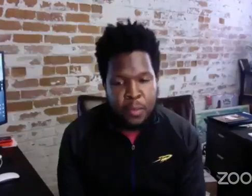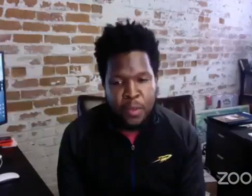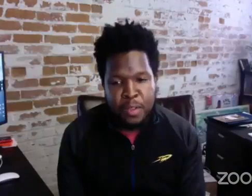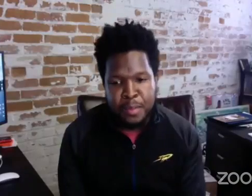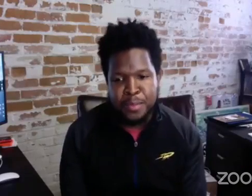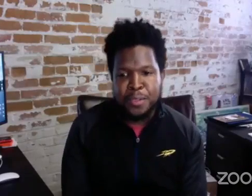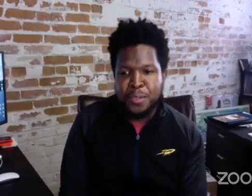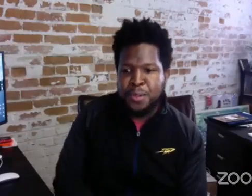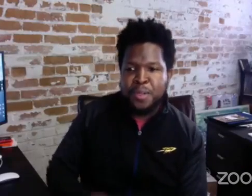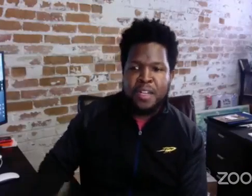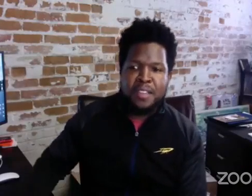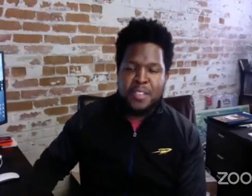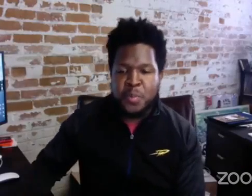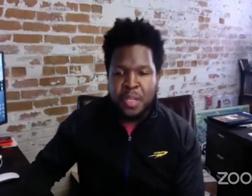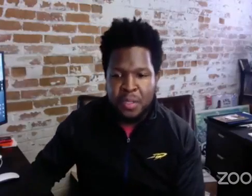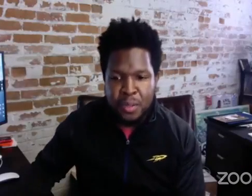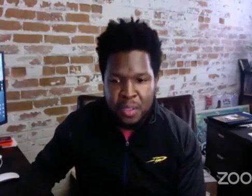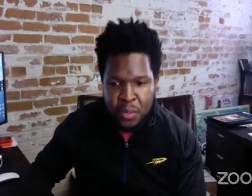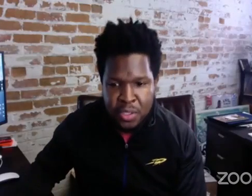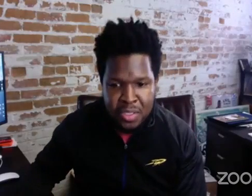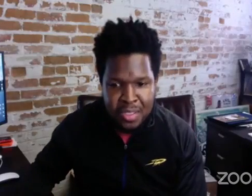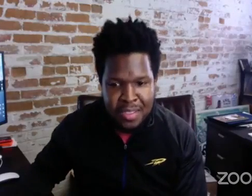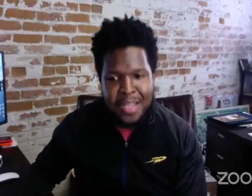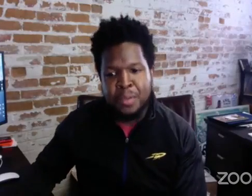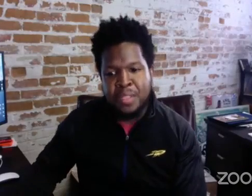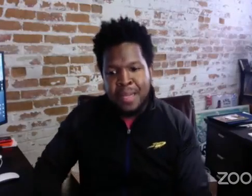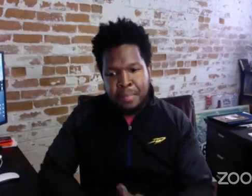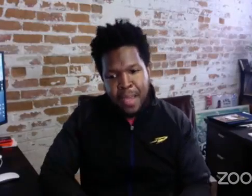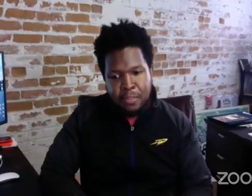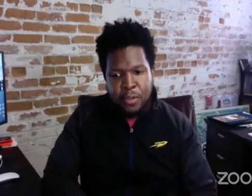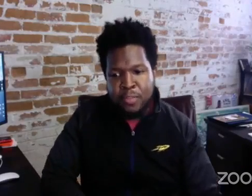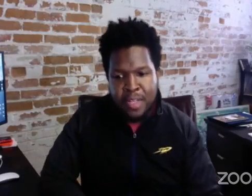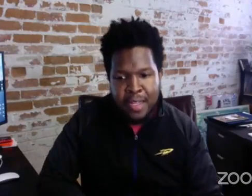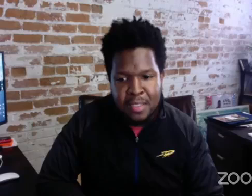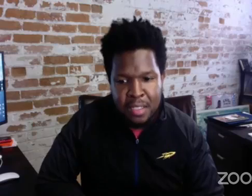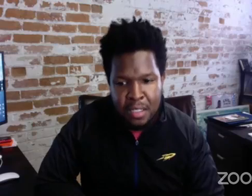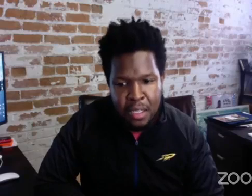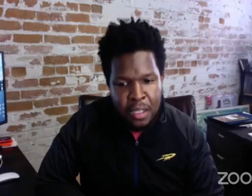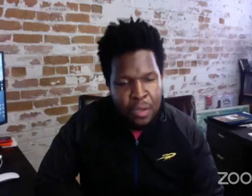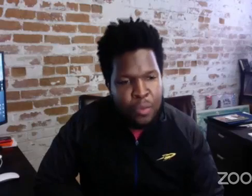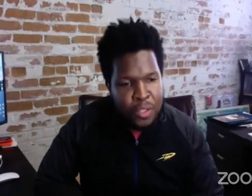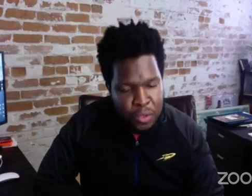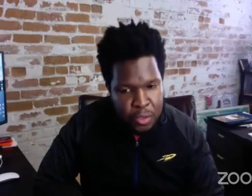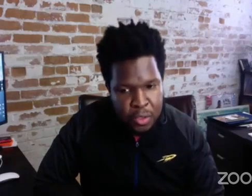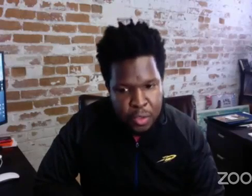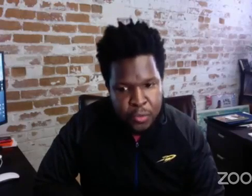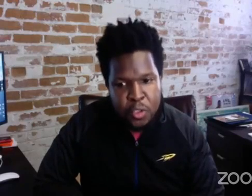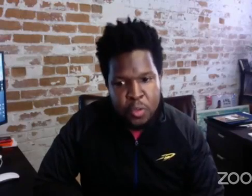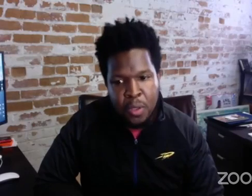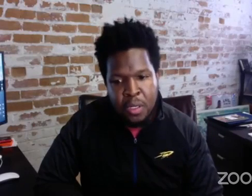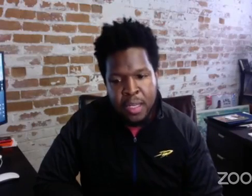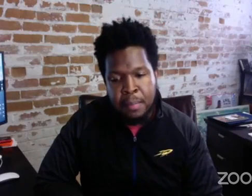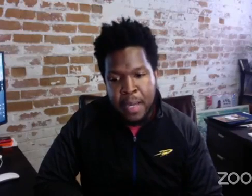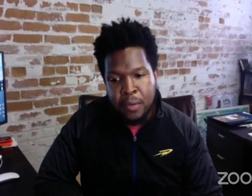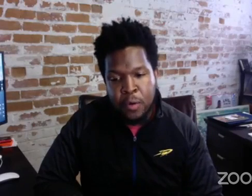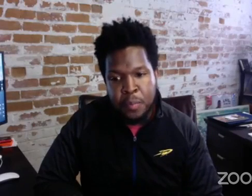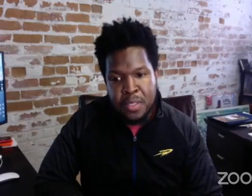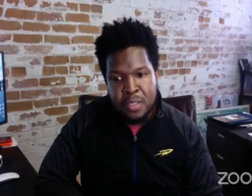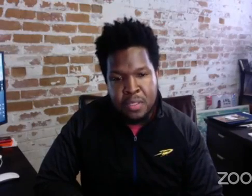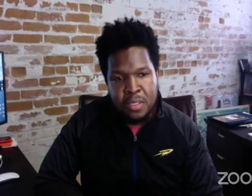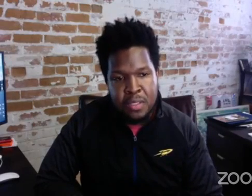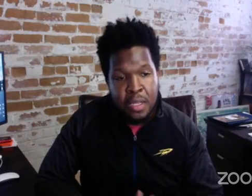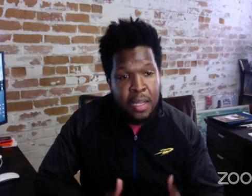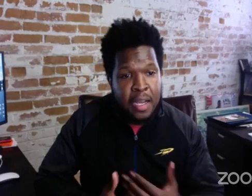Welcome to this panel, which is entitled The Impact of COVID-19 Resources for Small and